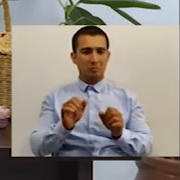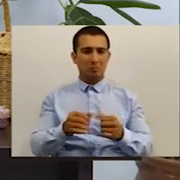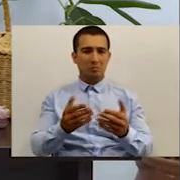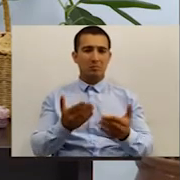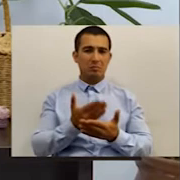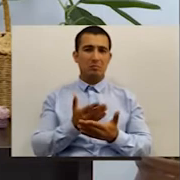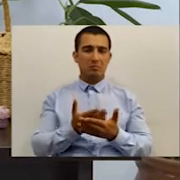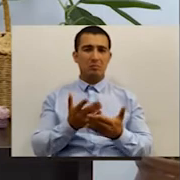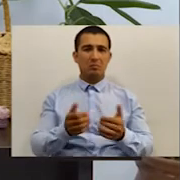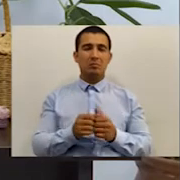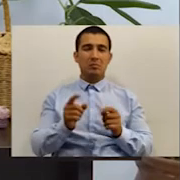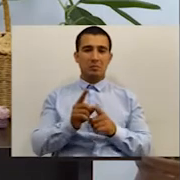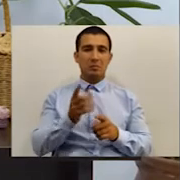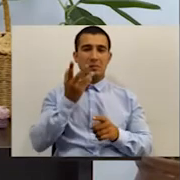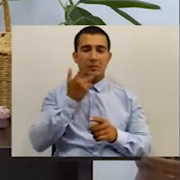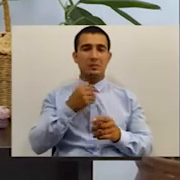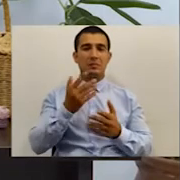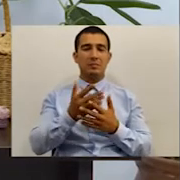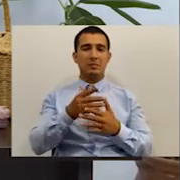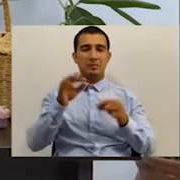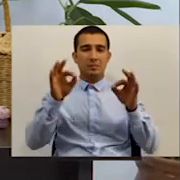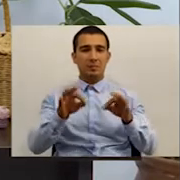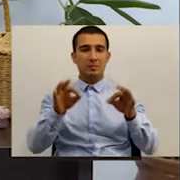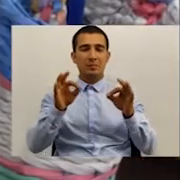unda. Bunaqasiga o'rasiz.